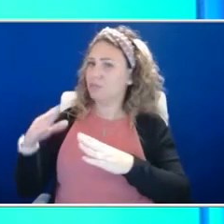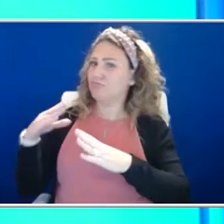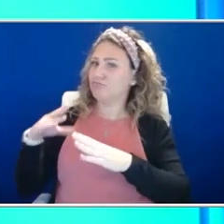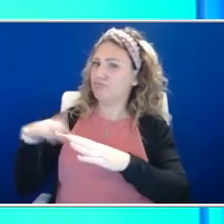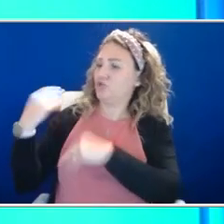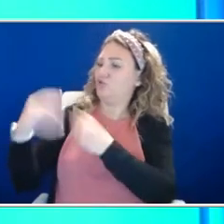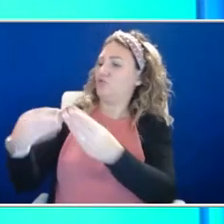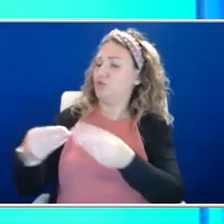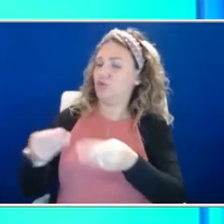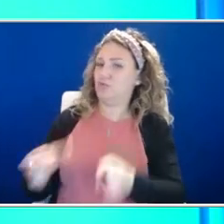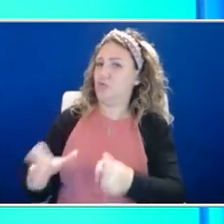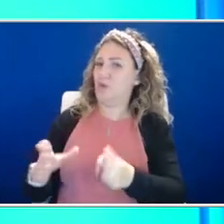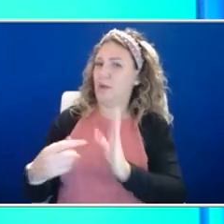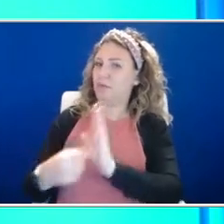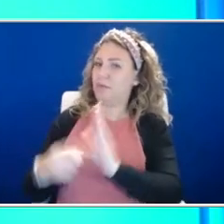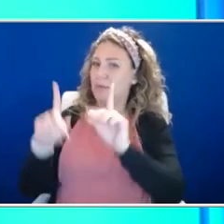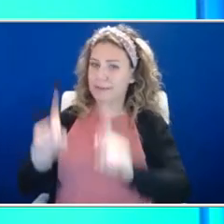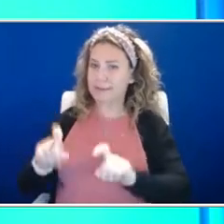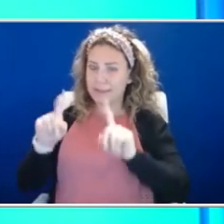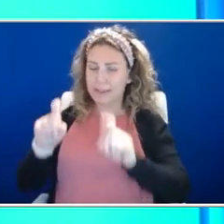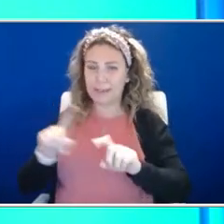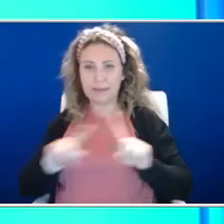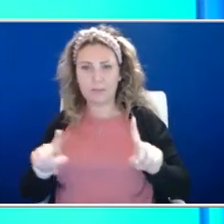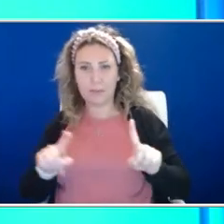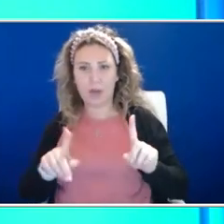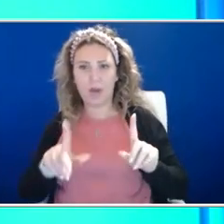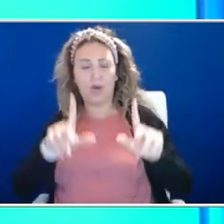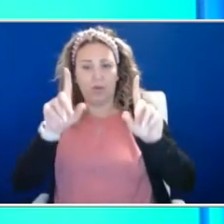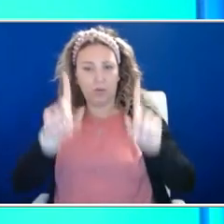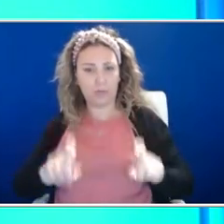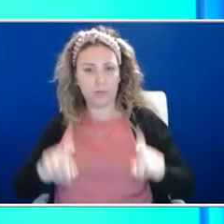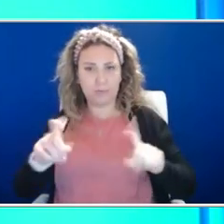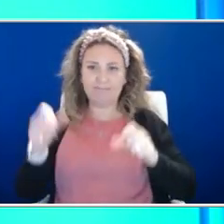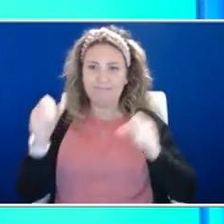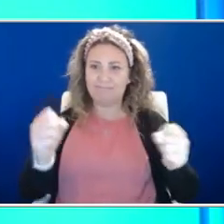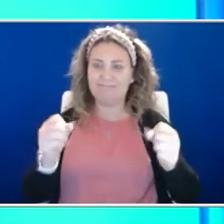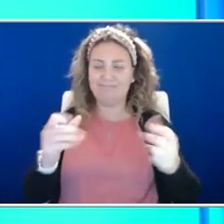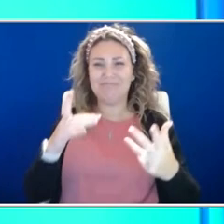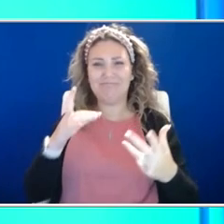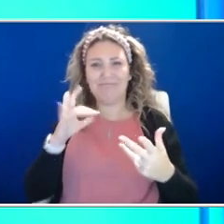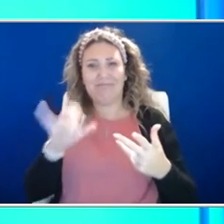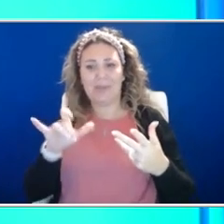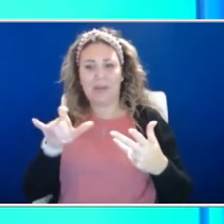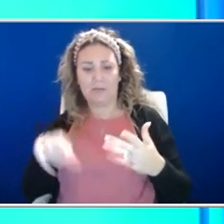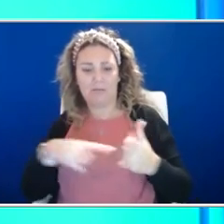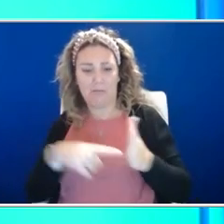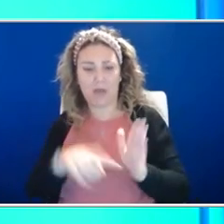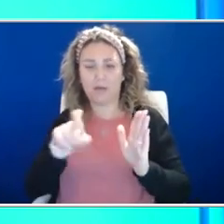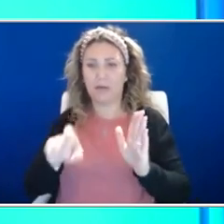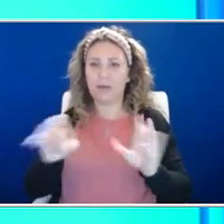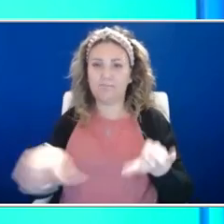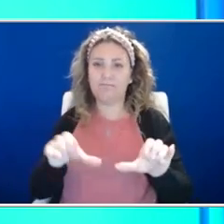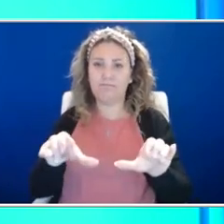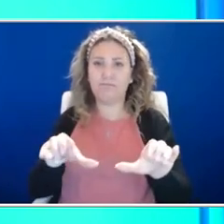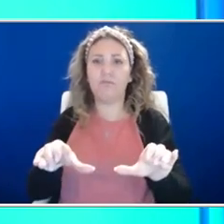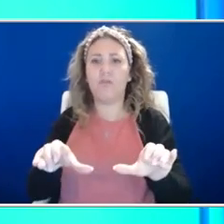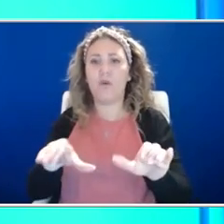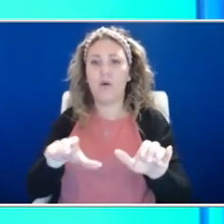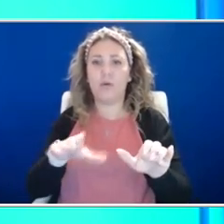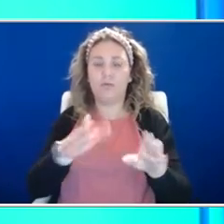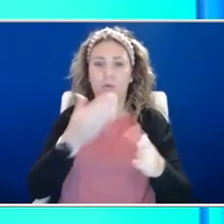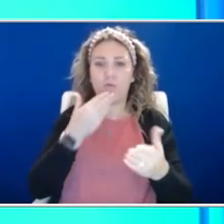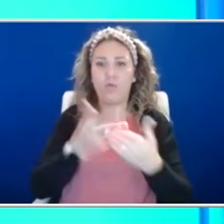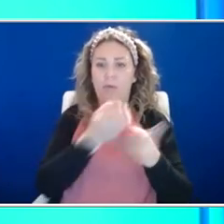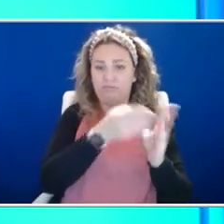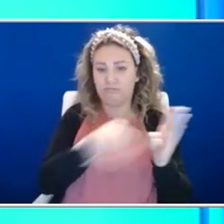it. But we want to test the robustness of the model as well, right? The model needs to perform well across different patient